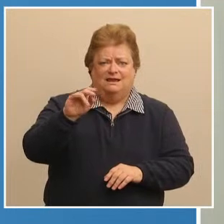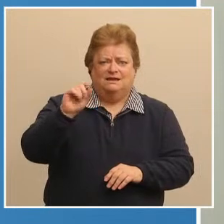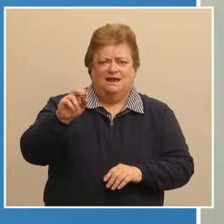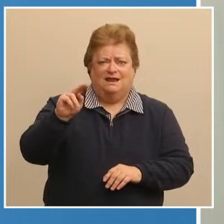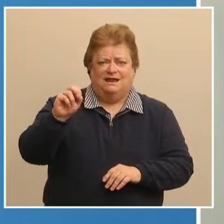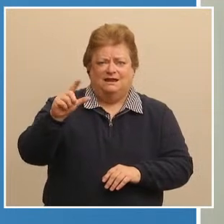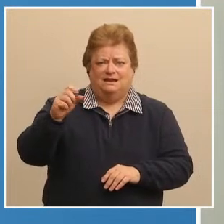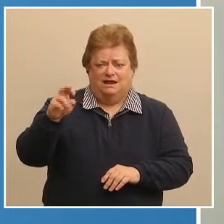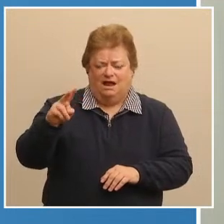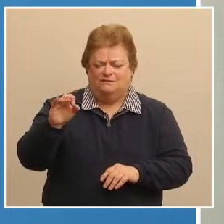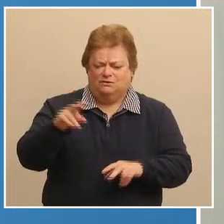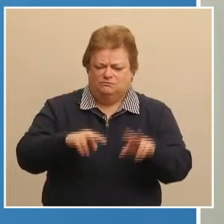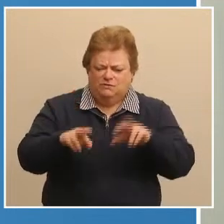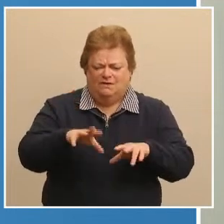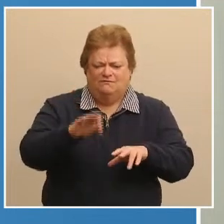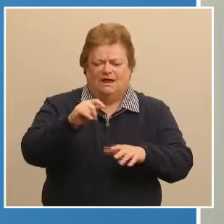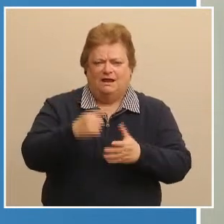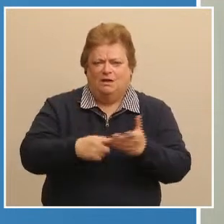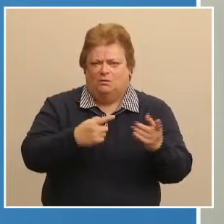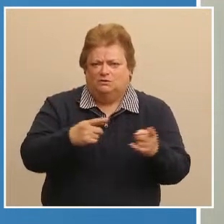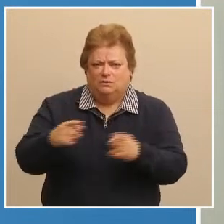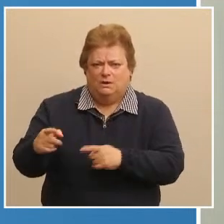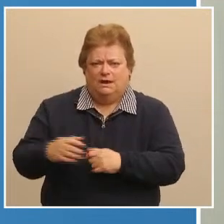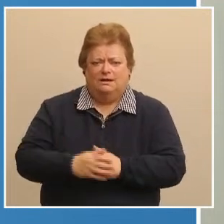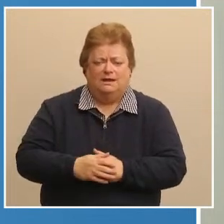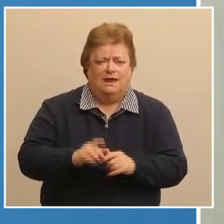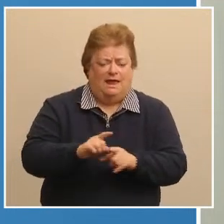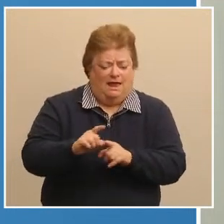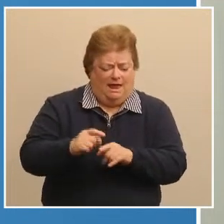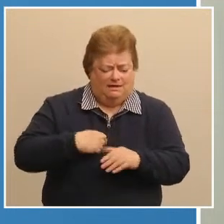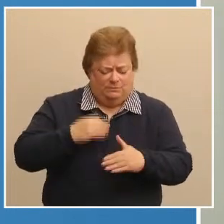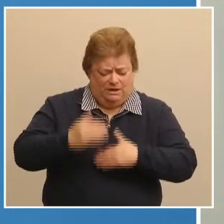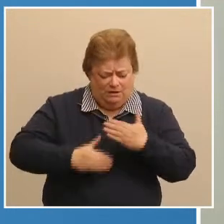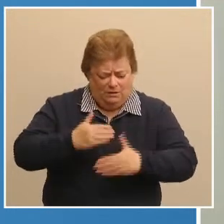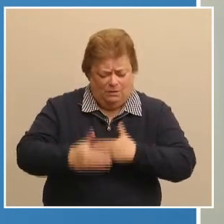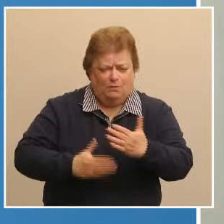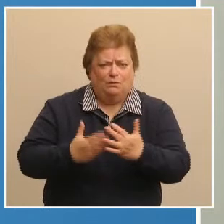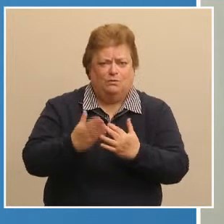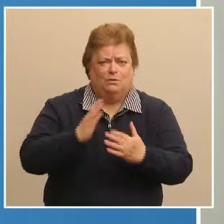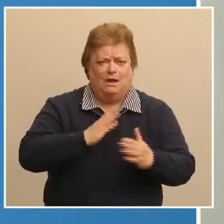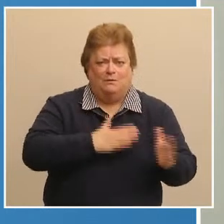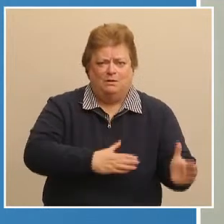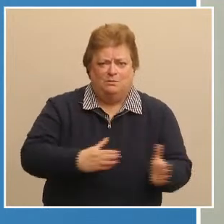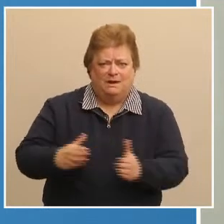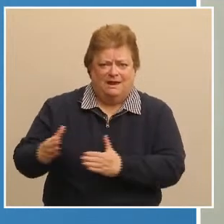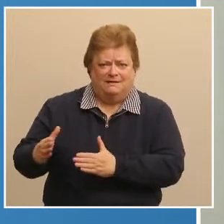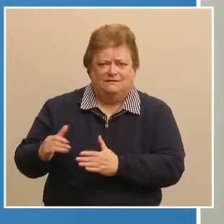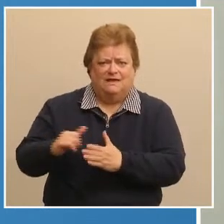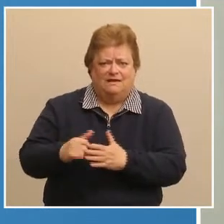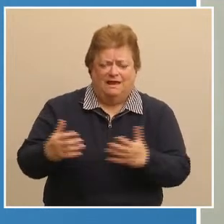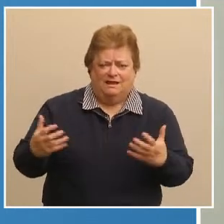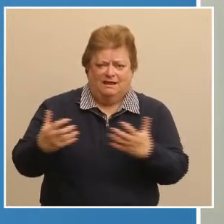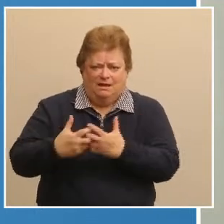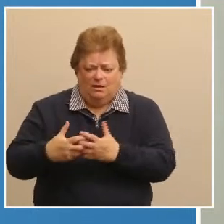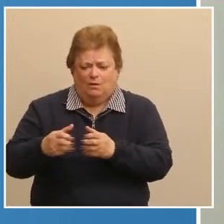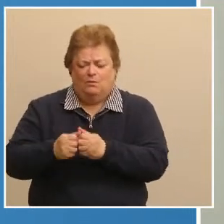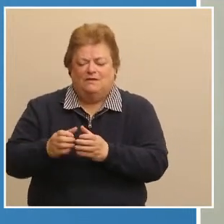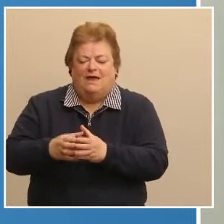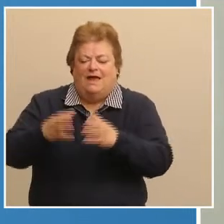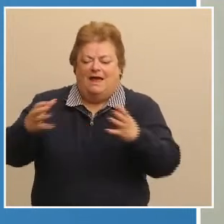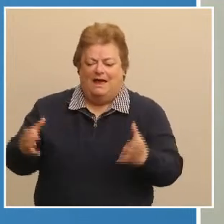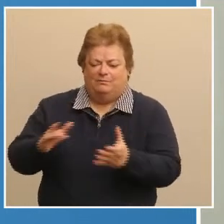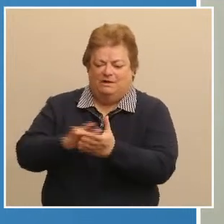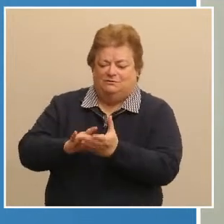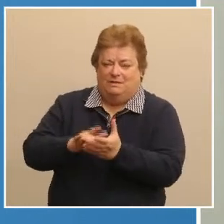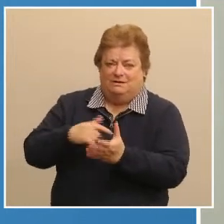covid19.lincoln.ne.gov. And the pace at which we advance through the plan's phases directly correlates to the supply of